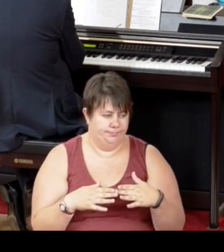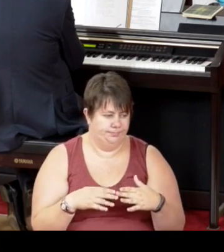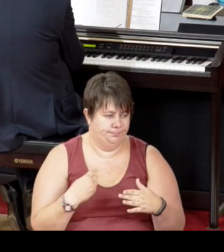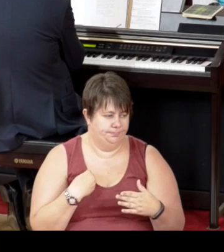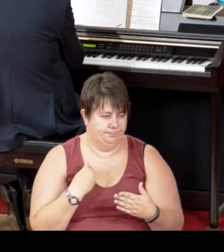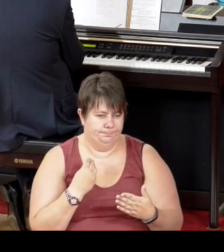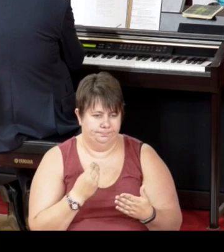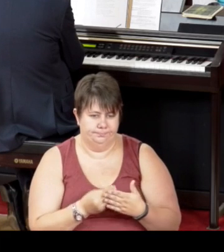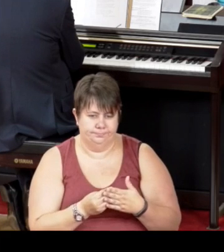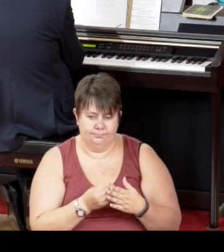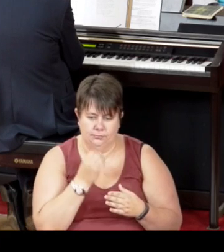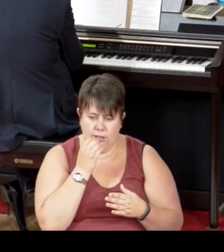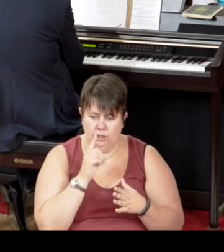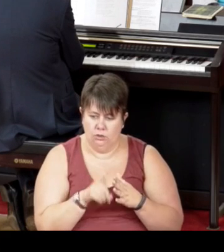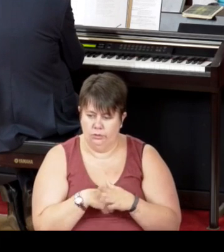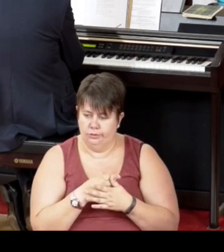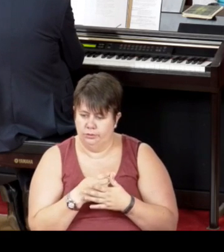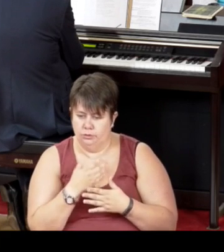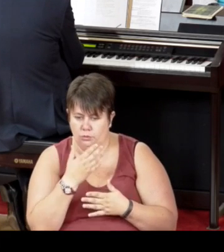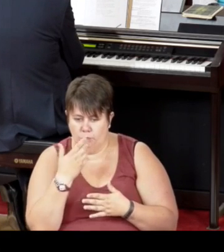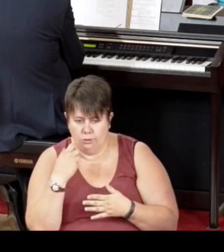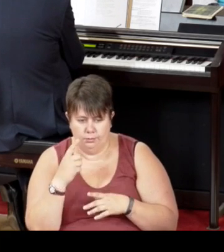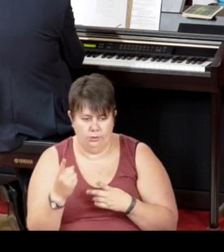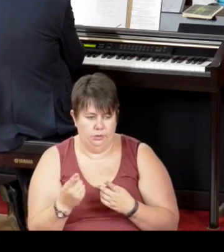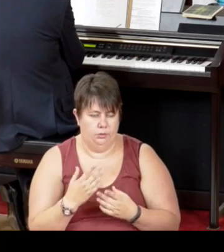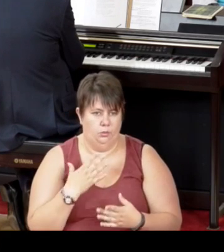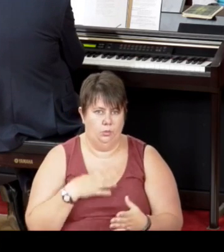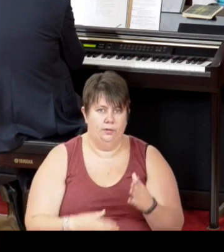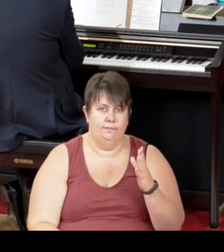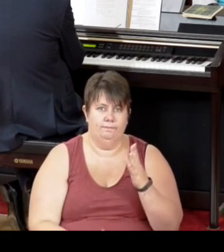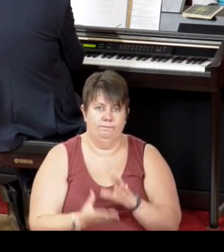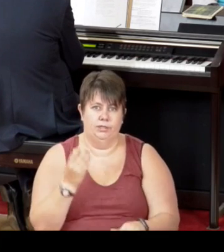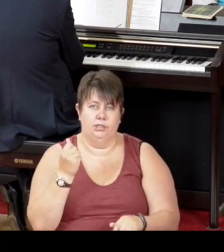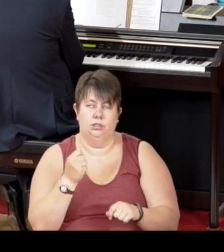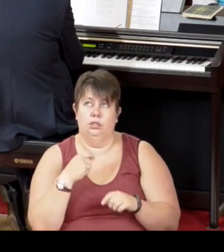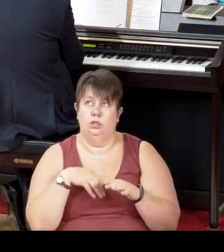May they find, Lord God, their abundance in you.